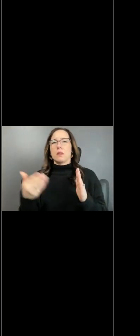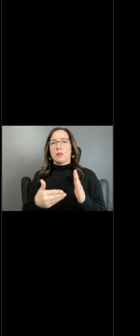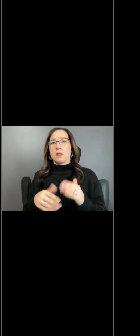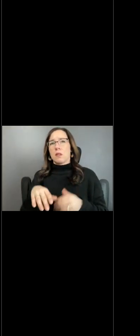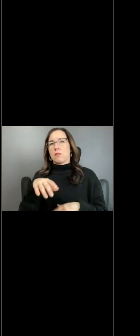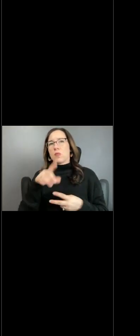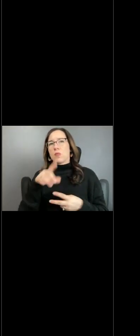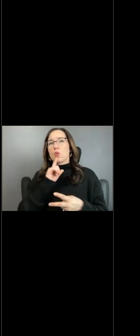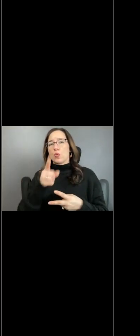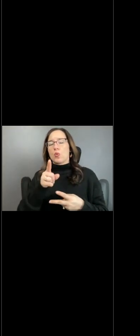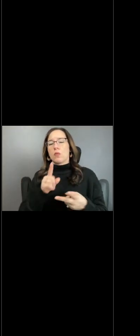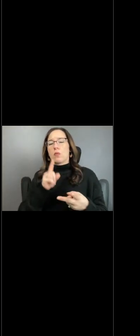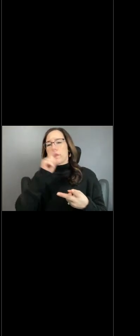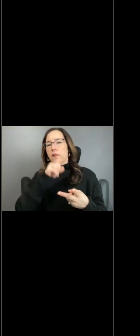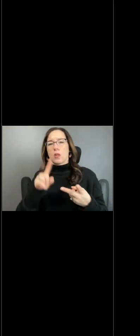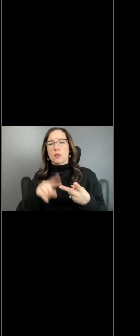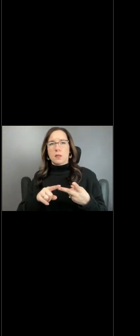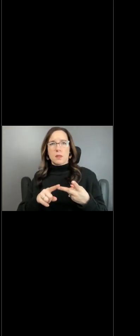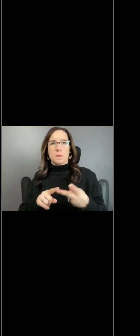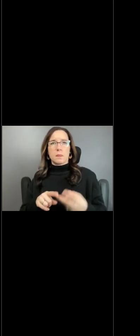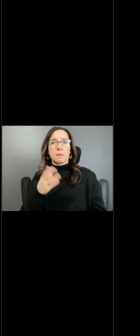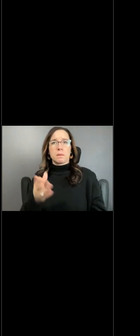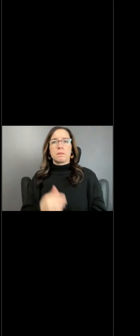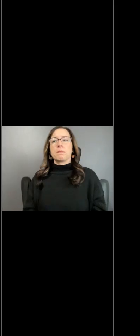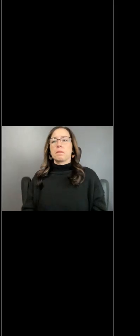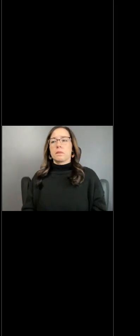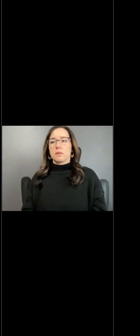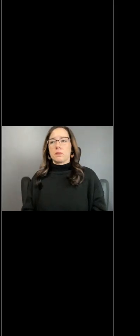A, true, or B, false?